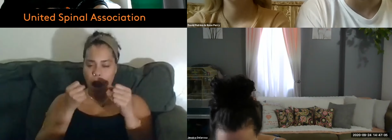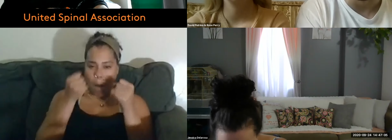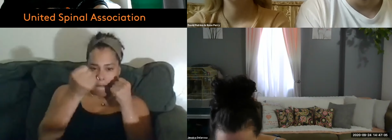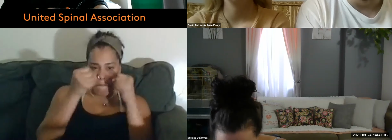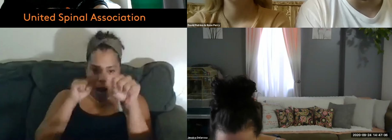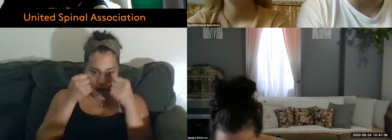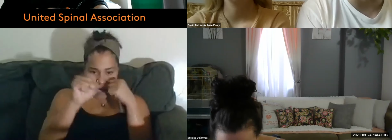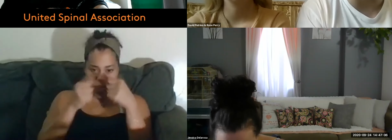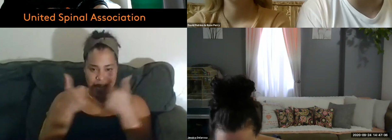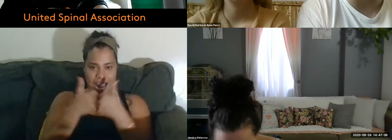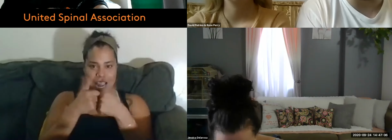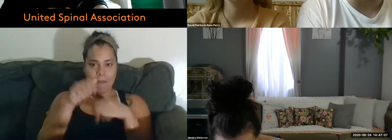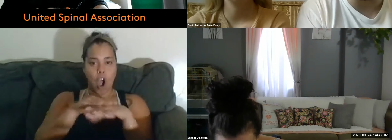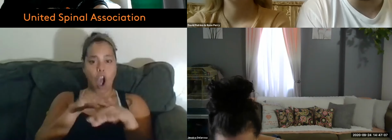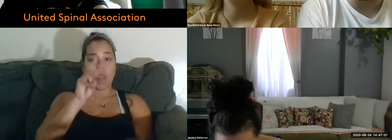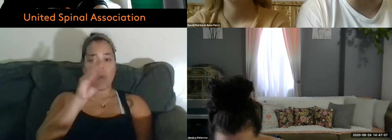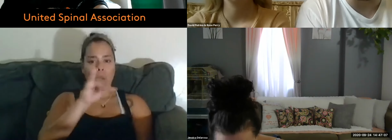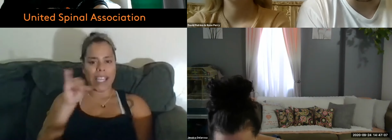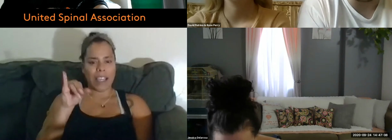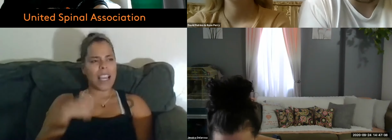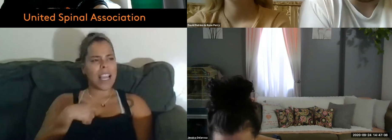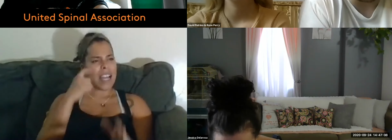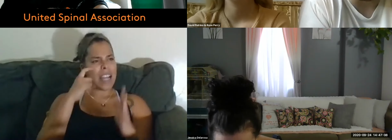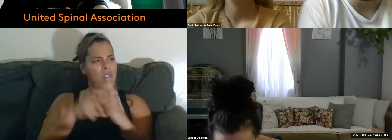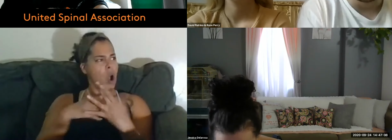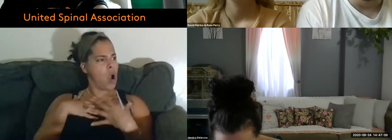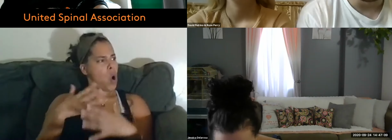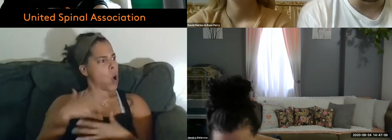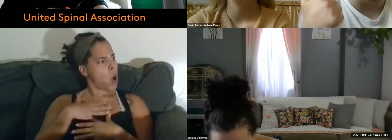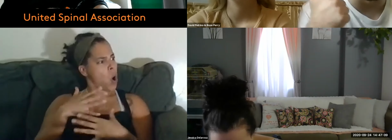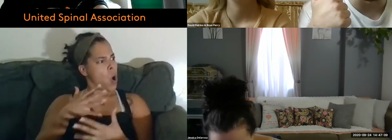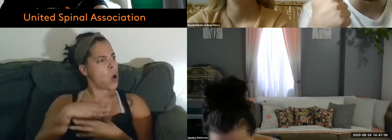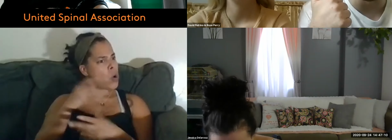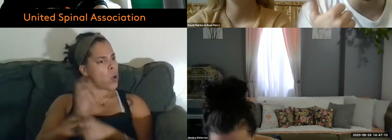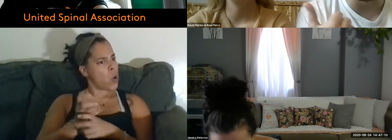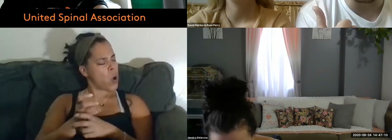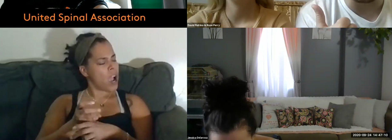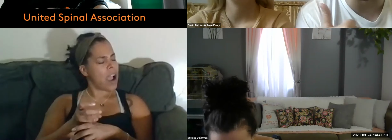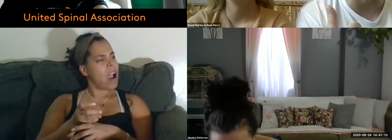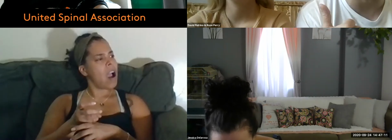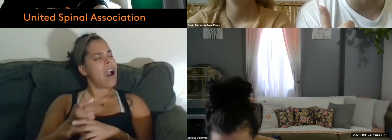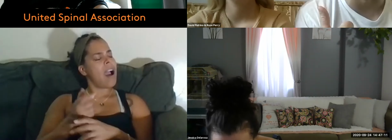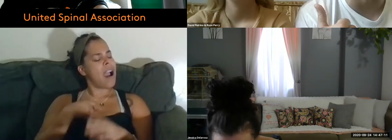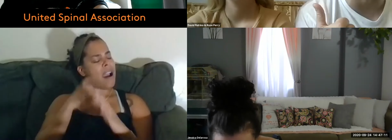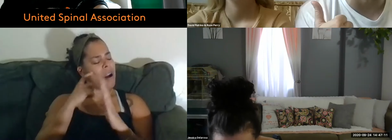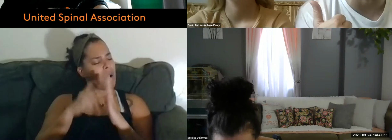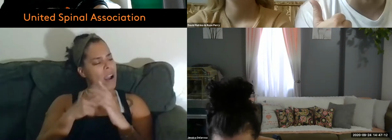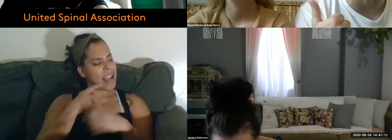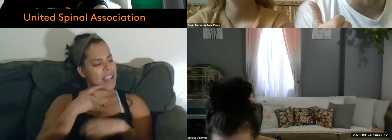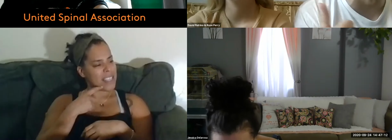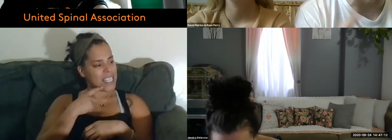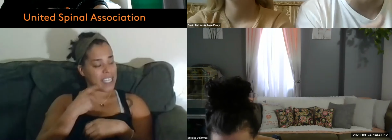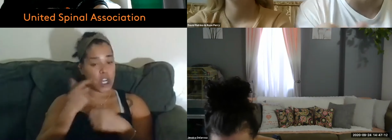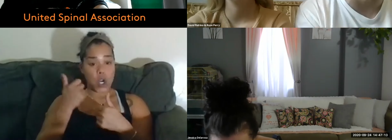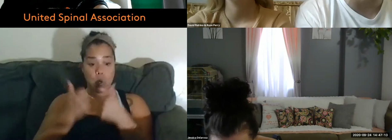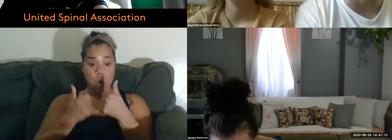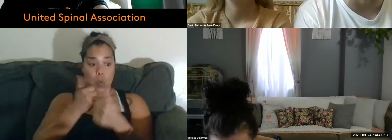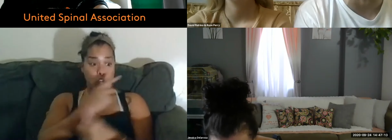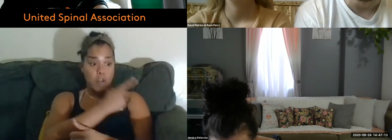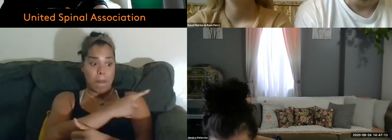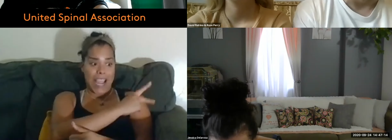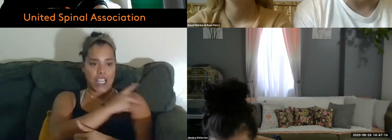breath playing a boxing game and thinking, okay, well, first of all, which patient doesn't want to punch their physio?